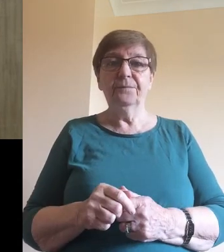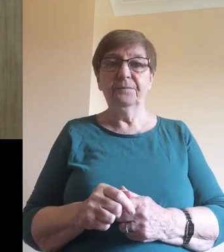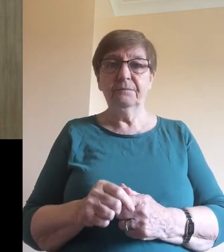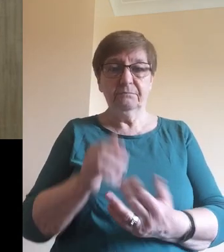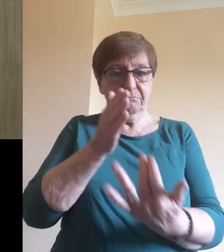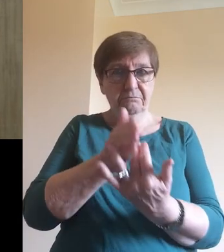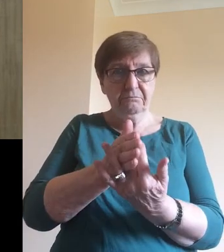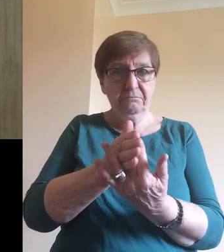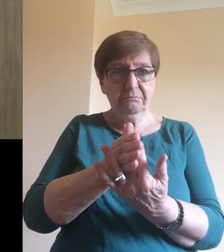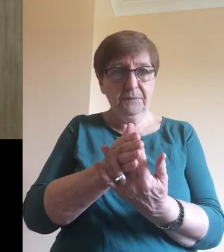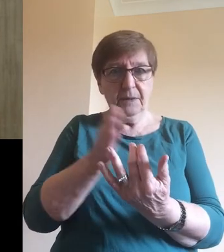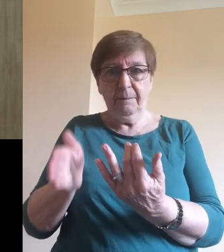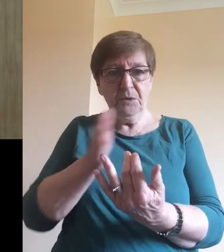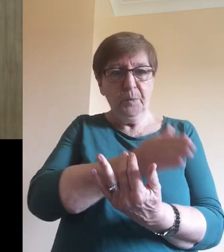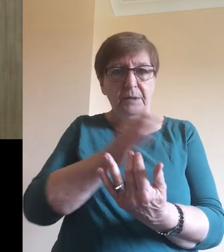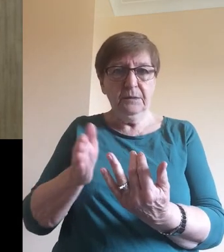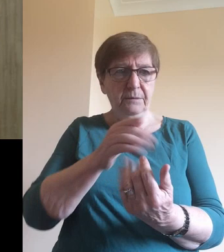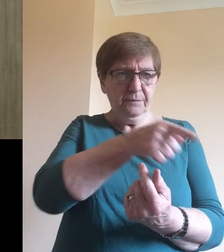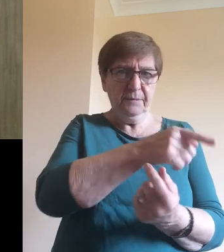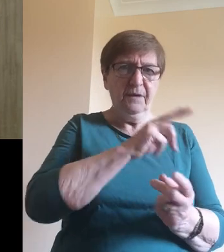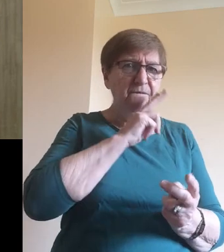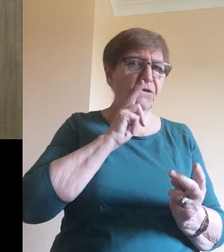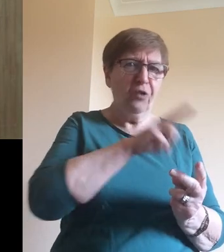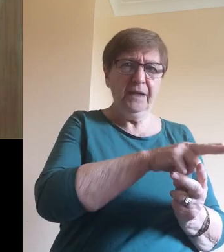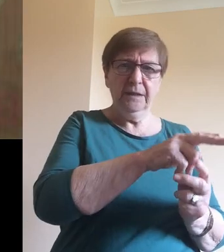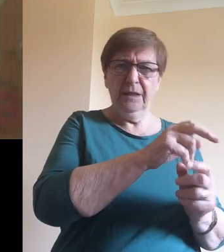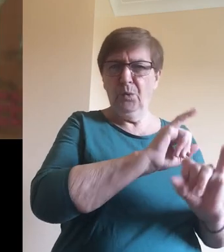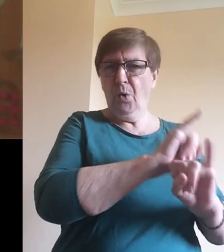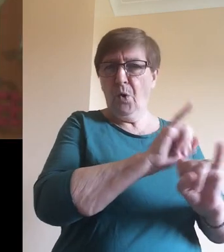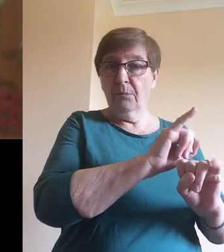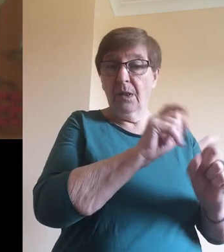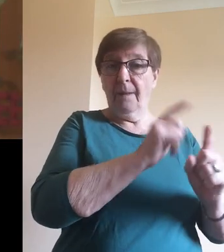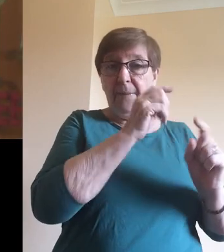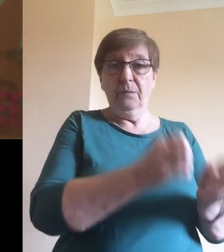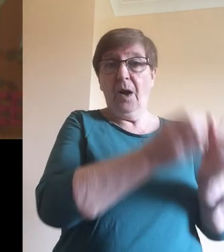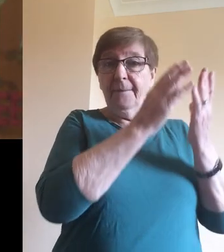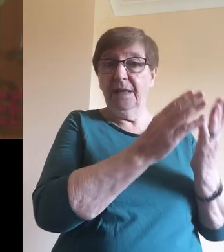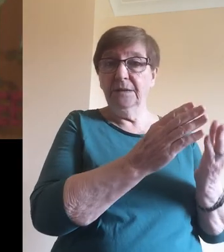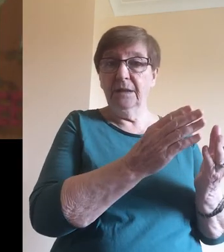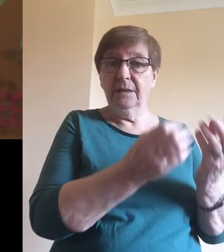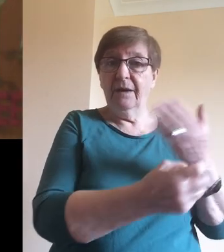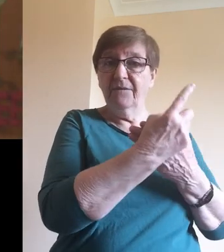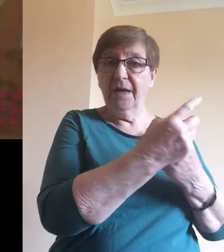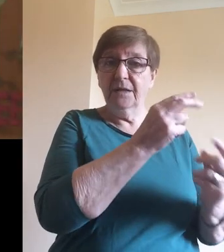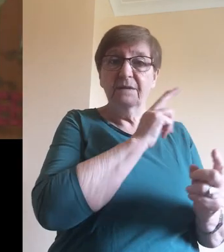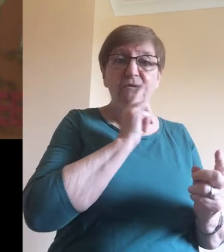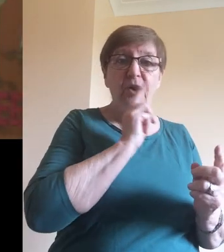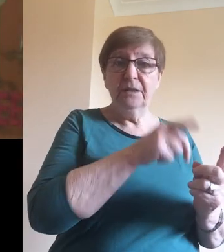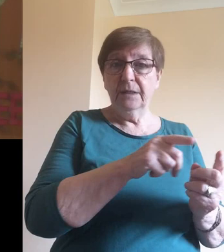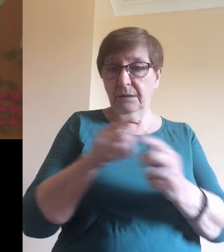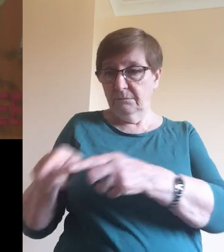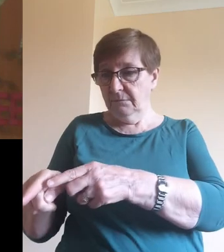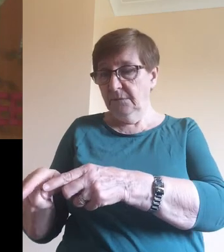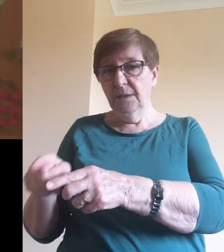Sandwiched between the all too horrible but yet marvelous events of Good Friday, between that and